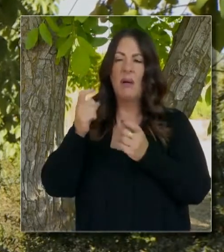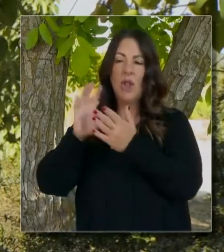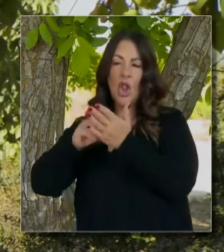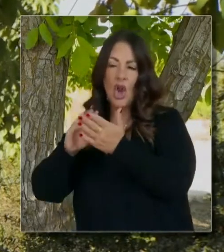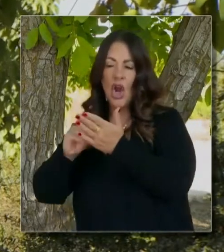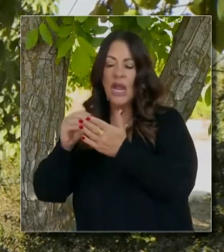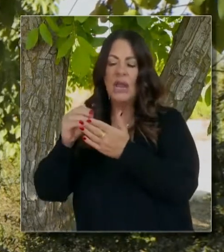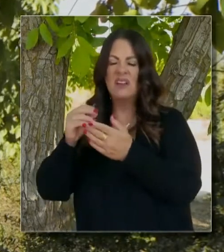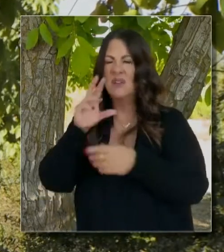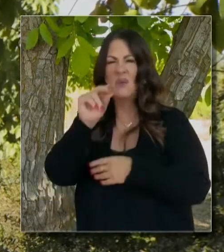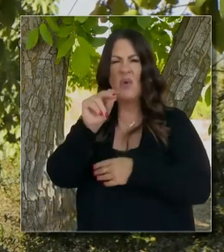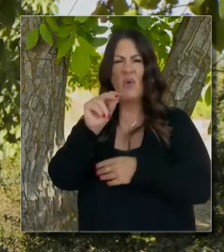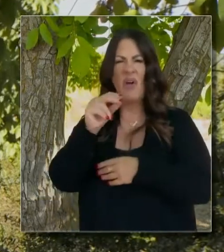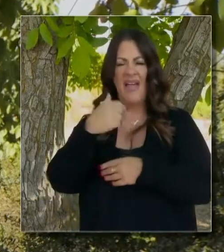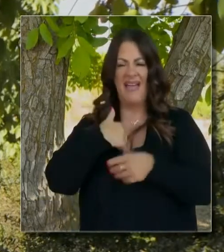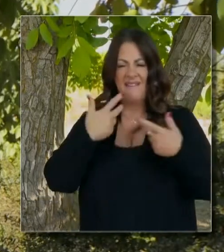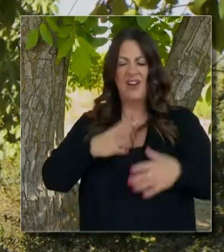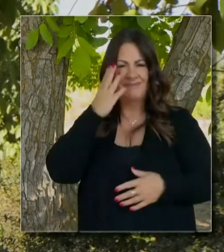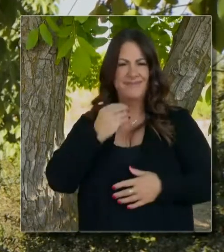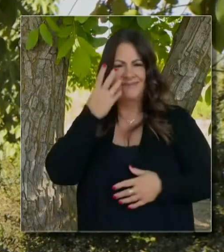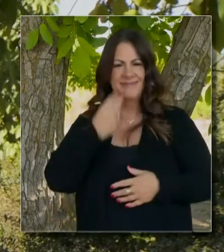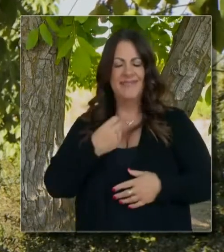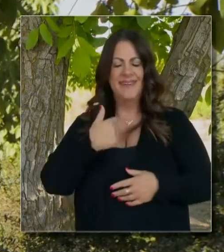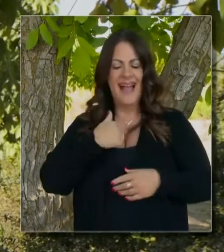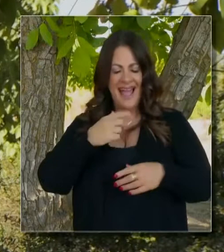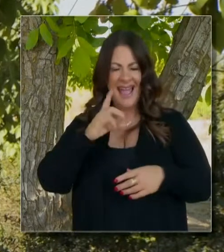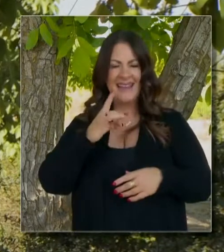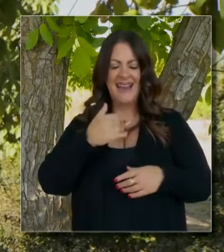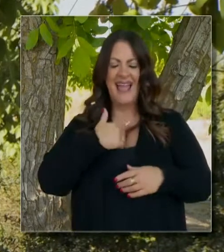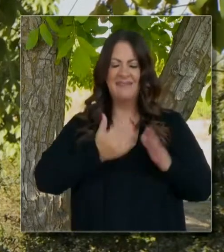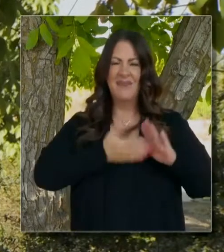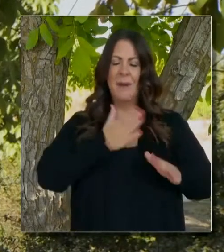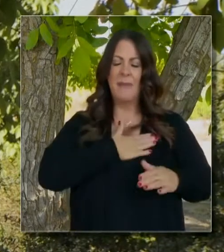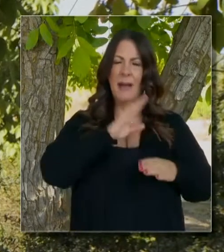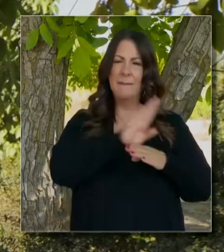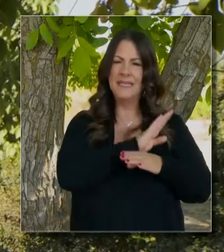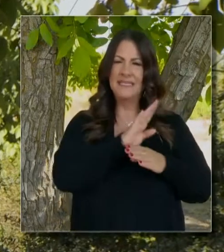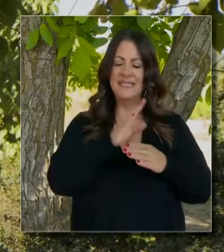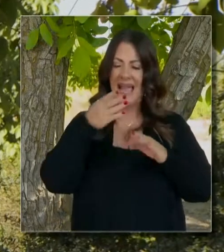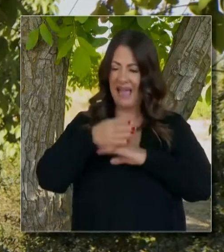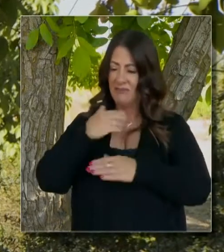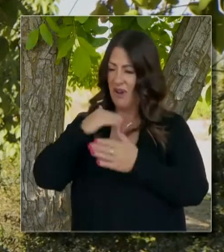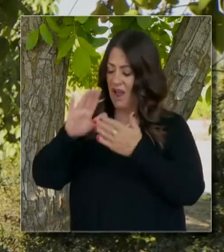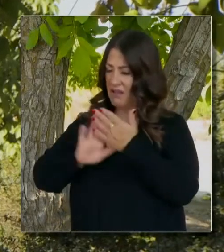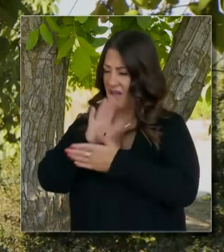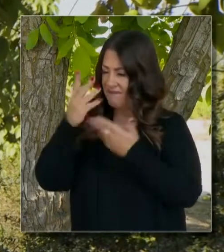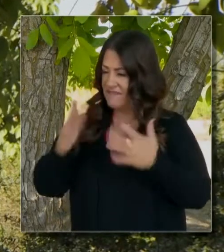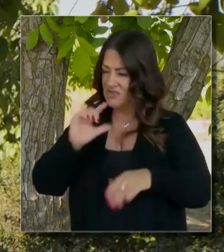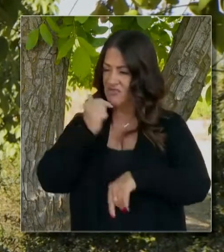congruently as someone that's had the privilege of opening a small business right out of college, pen to paper,